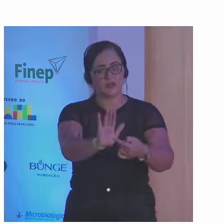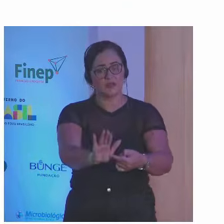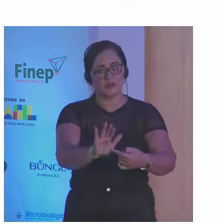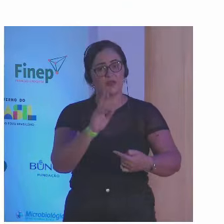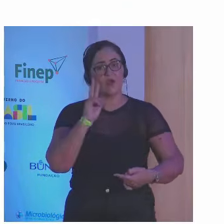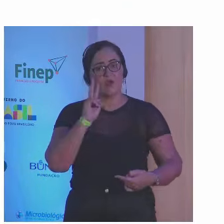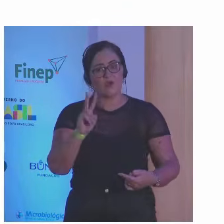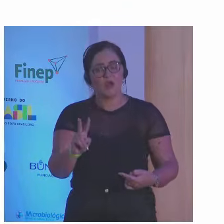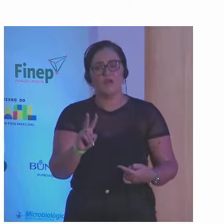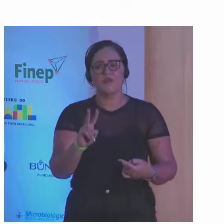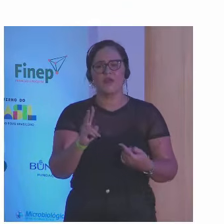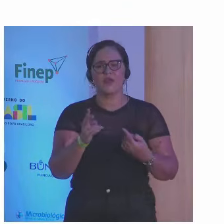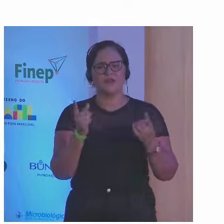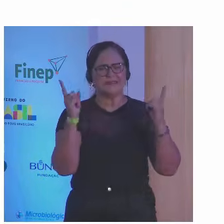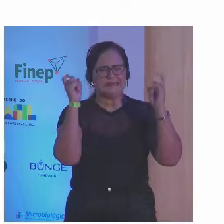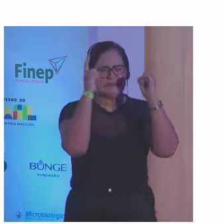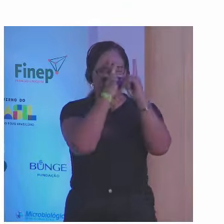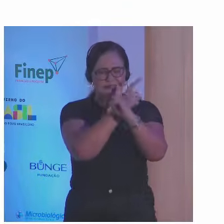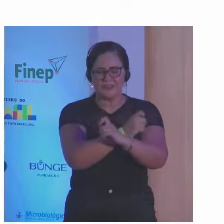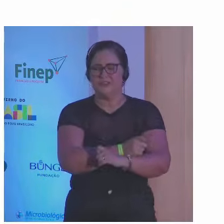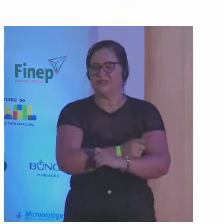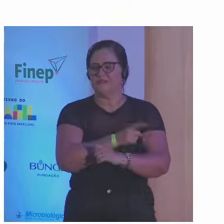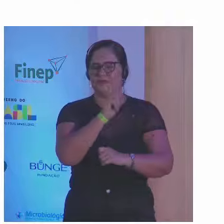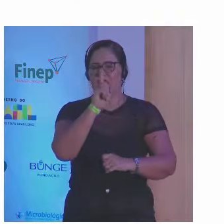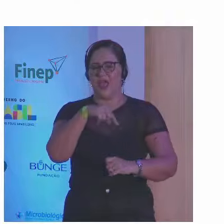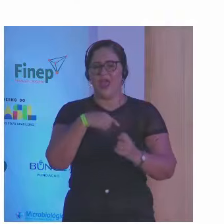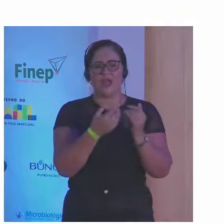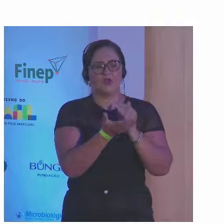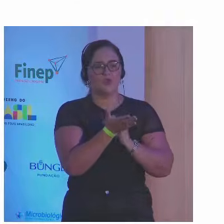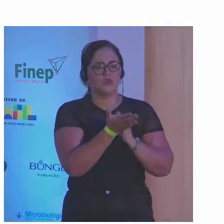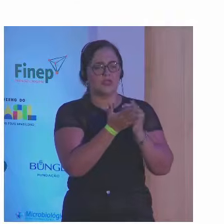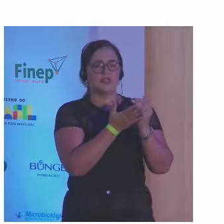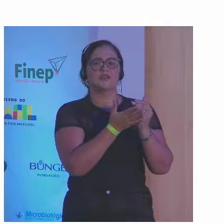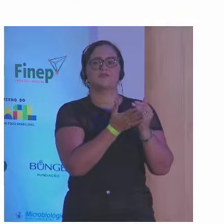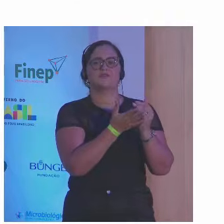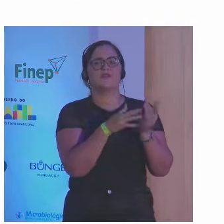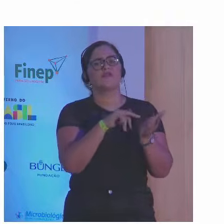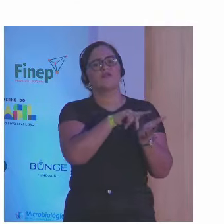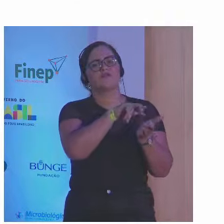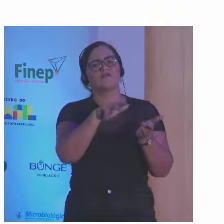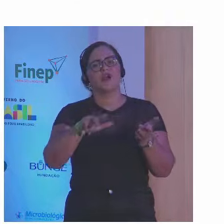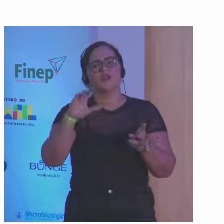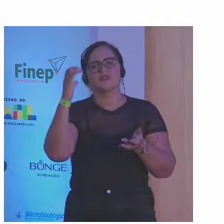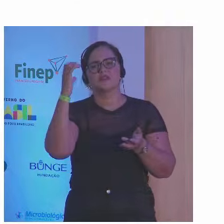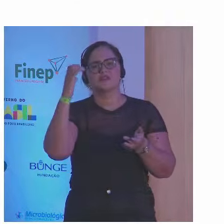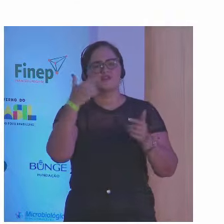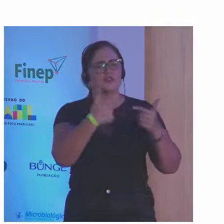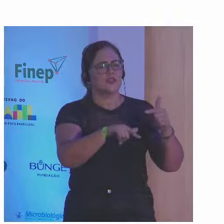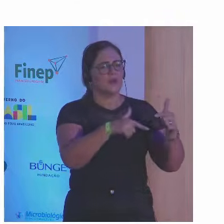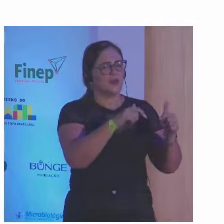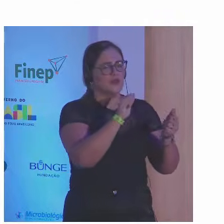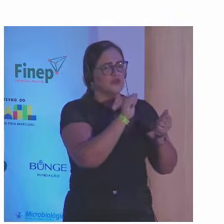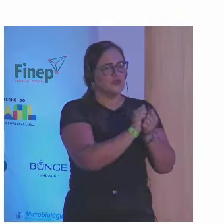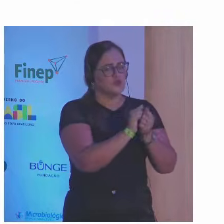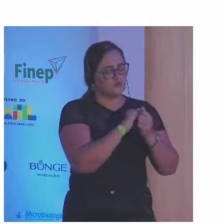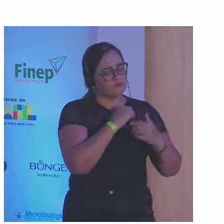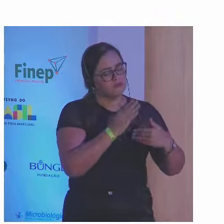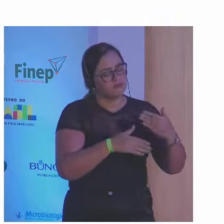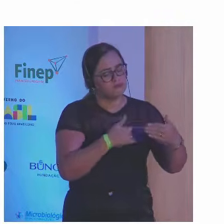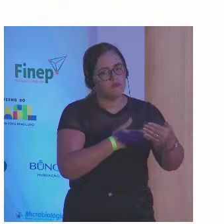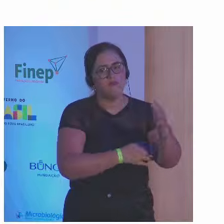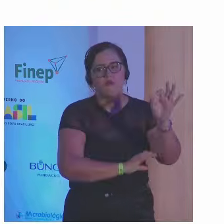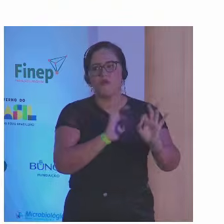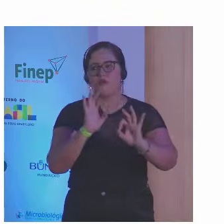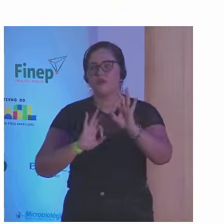was at the start. I mean, with full of passion and scientists working all together. And then progressively we have organized things. And when we